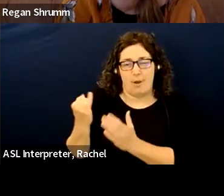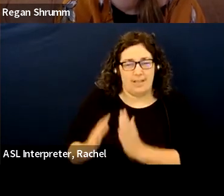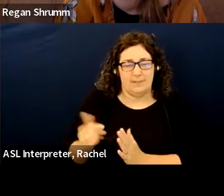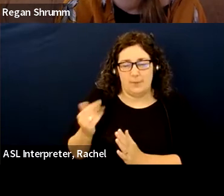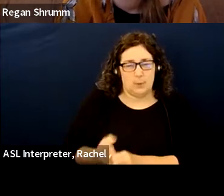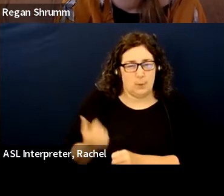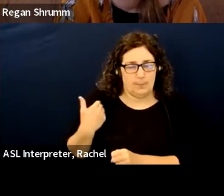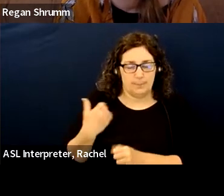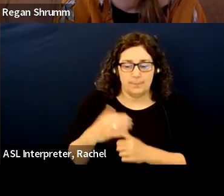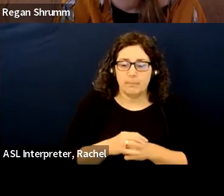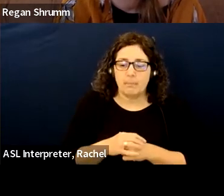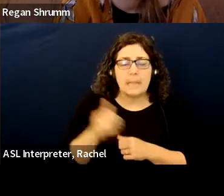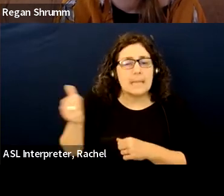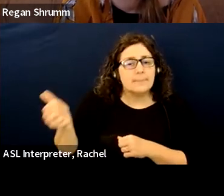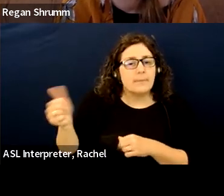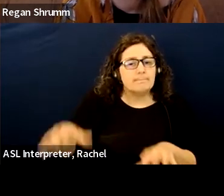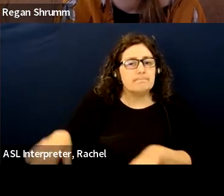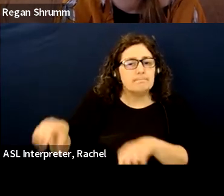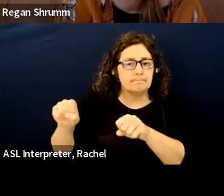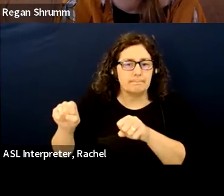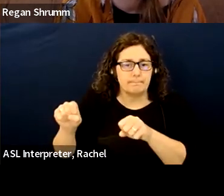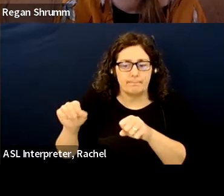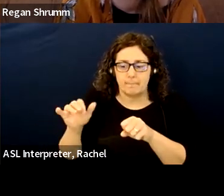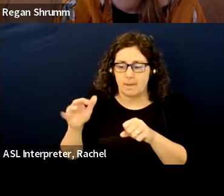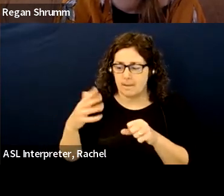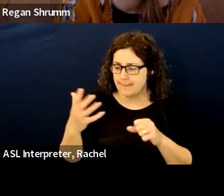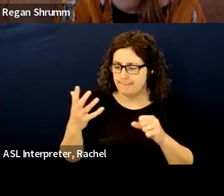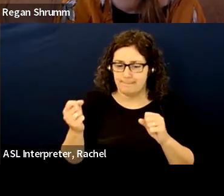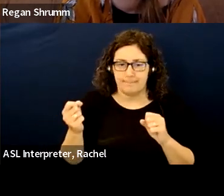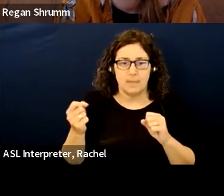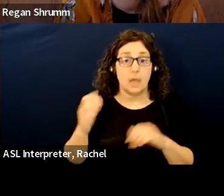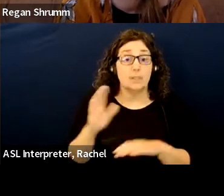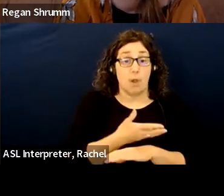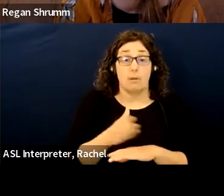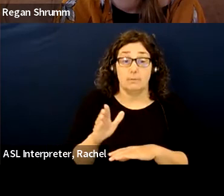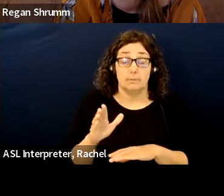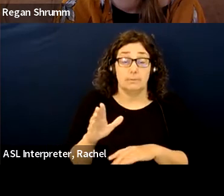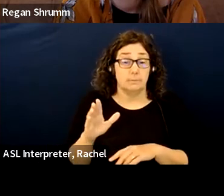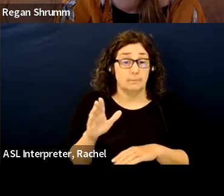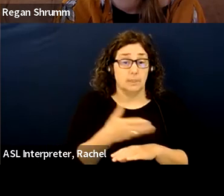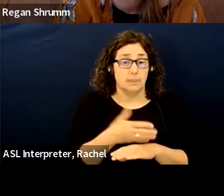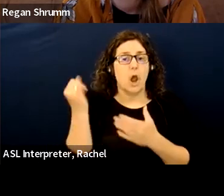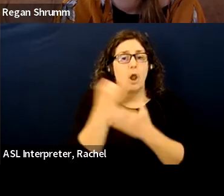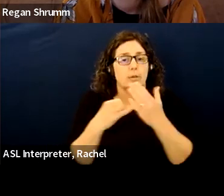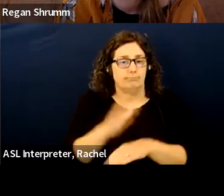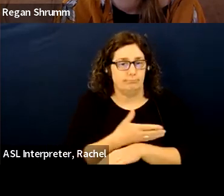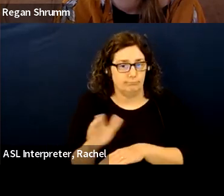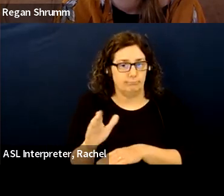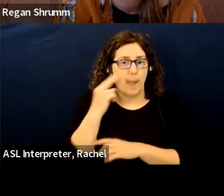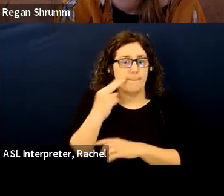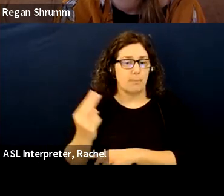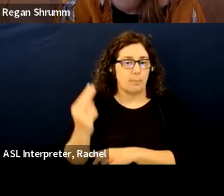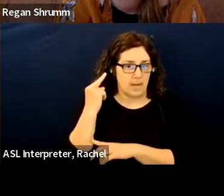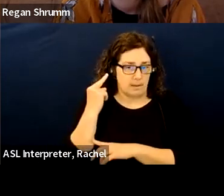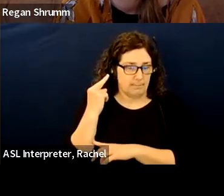ago. He did a song that he an art song, a memory opera that he had